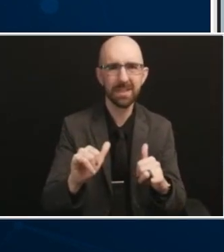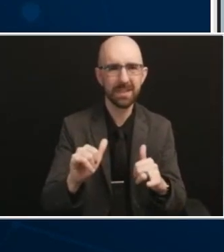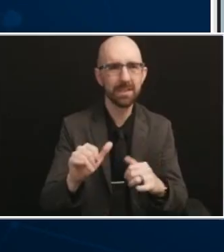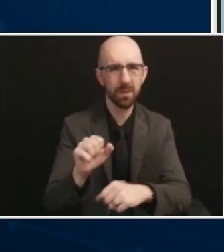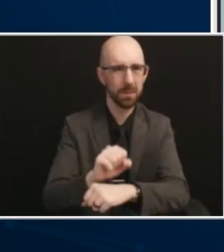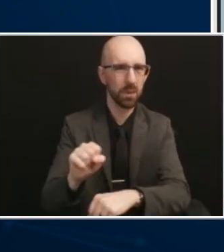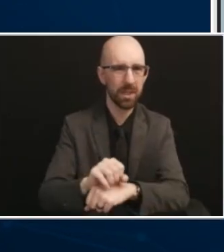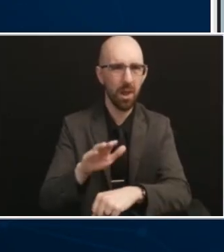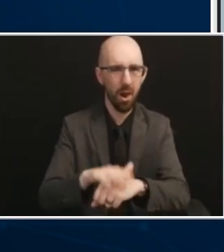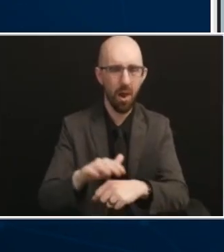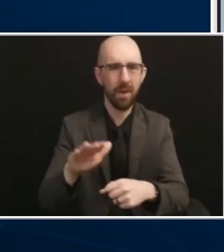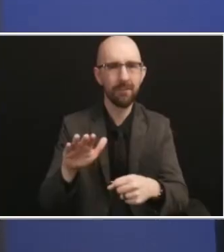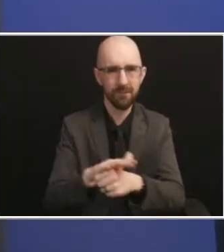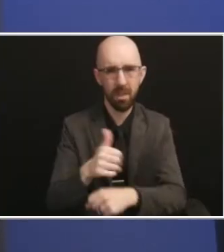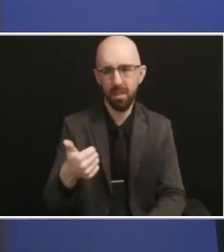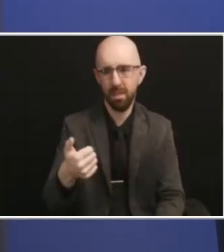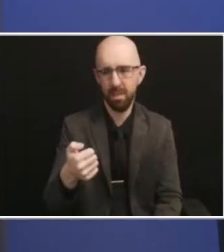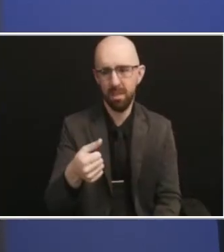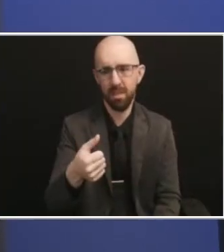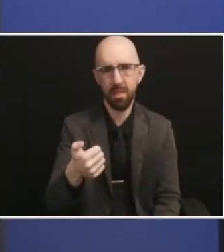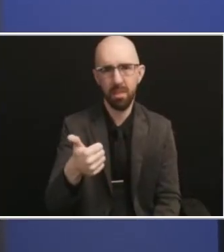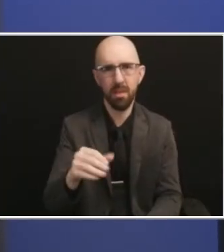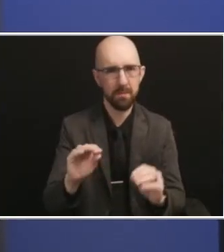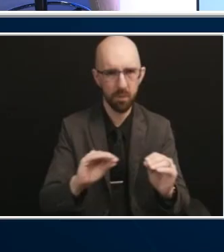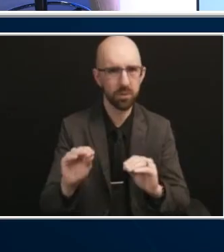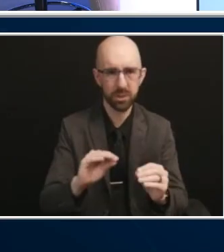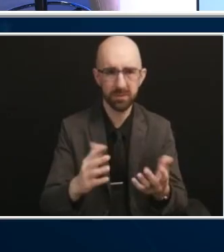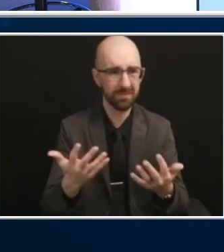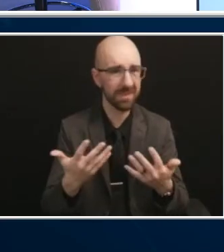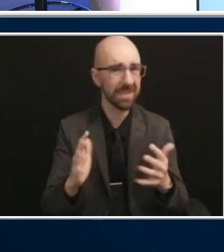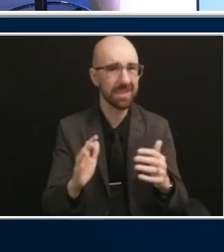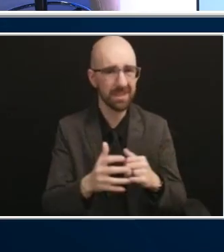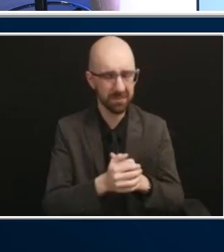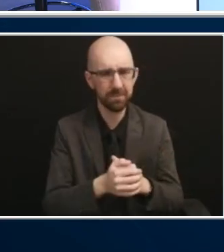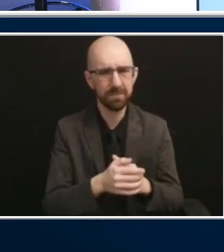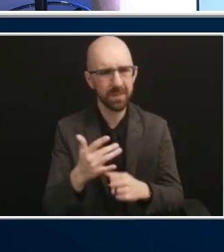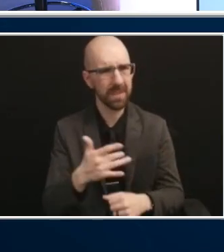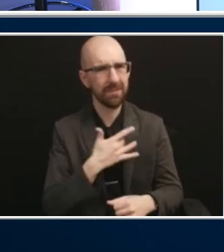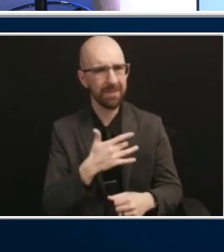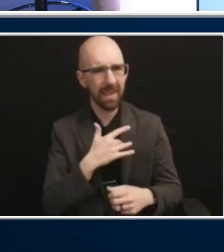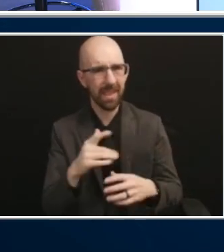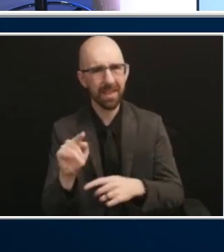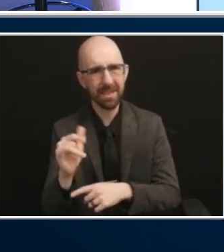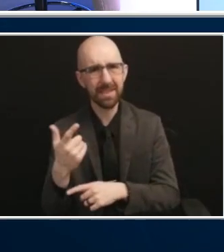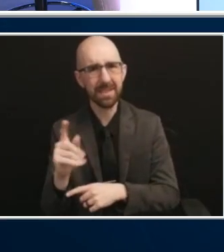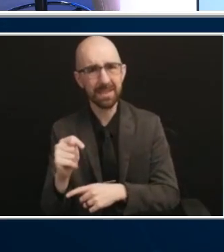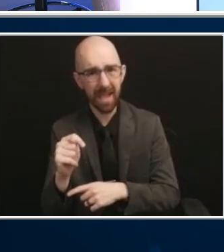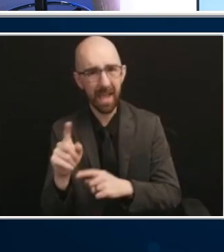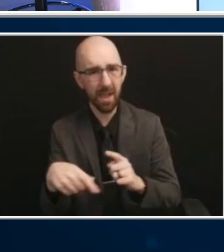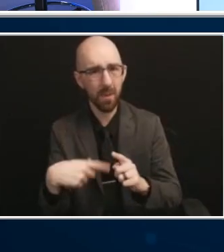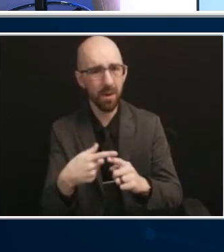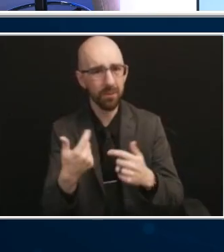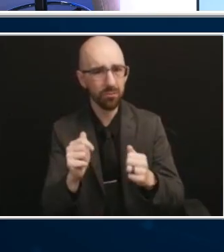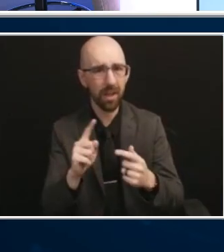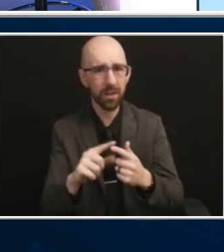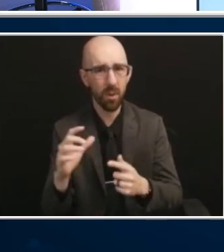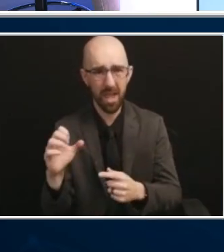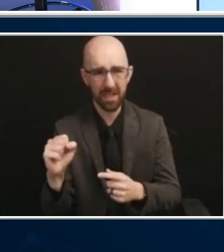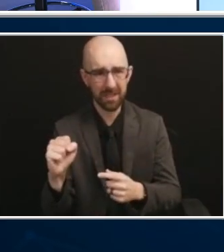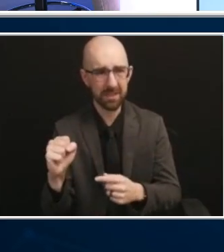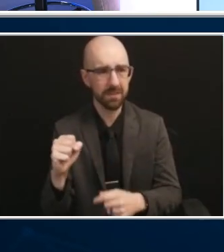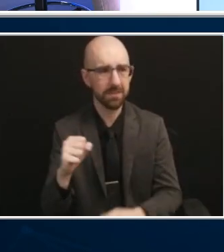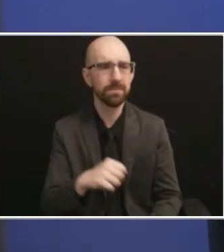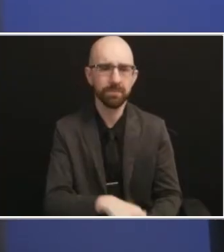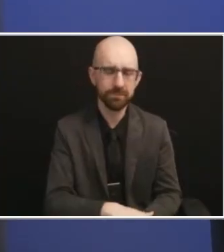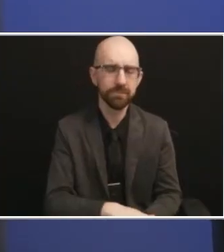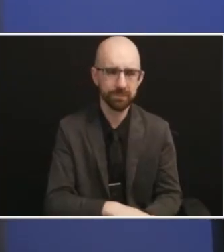full range of motion back, and Okay. that's about it. Does it feel super tight when you try to clench your Yep. fist? Just